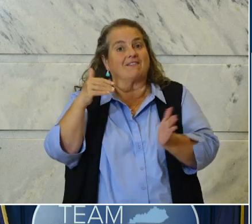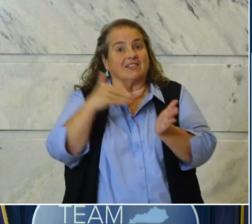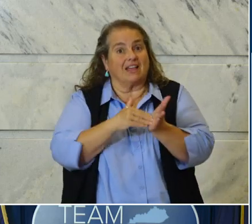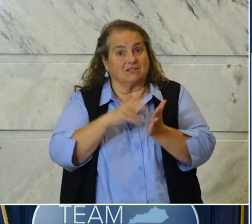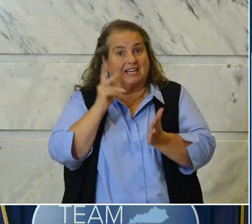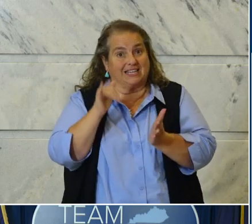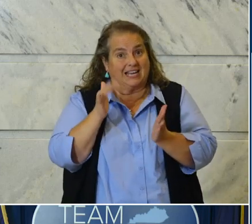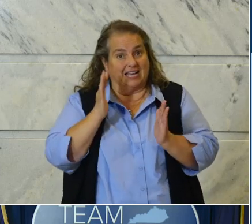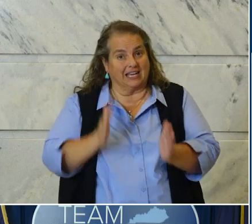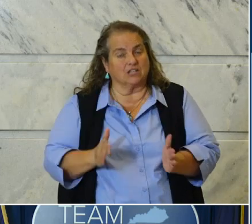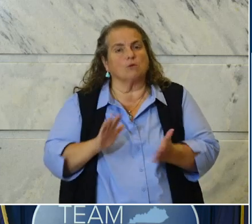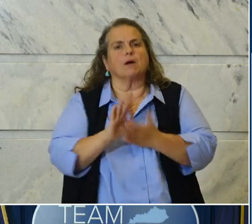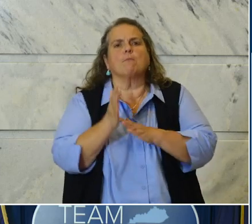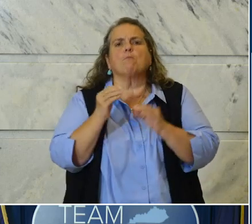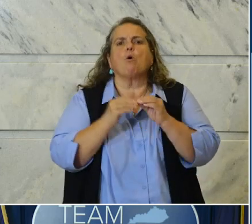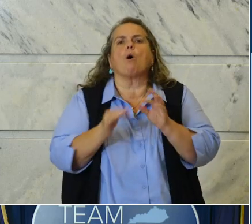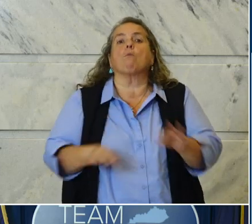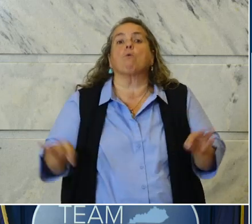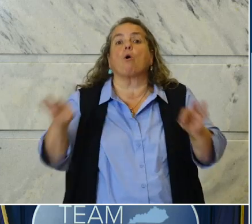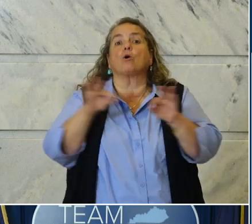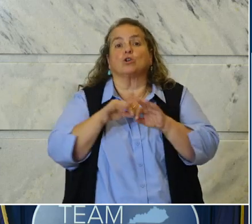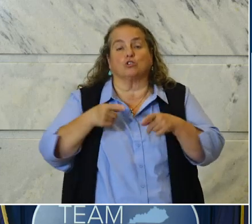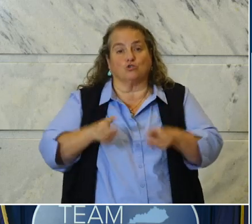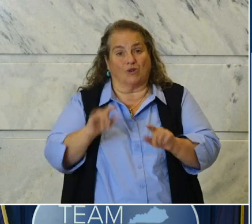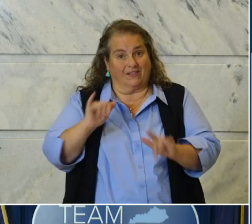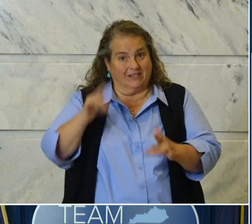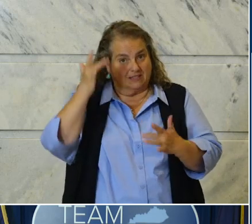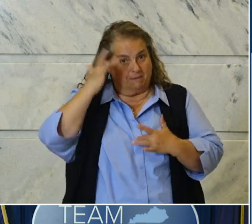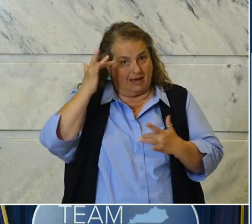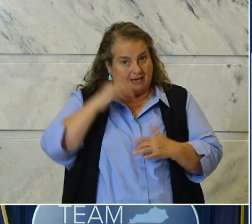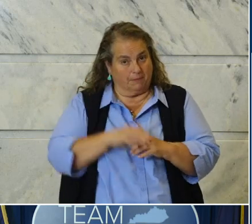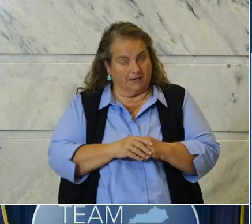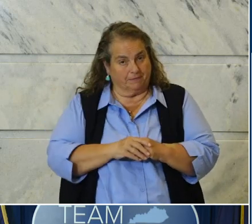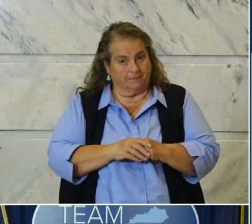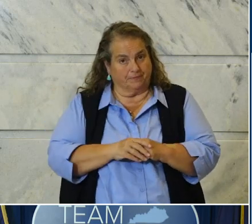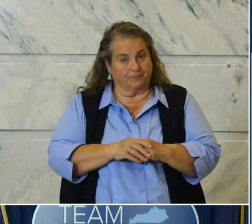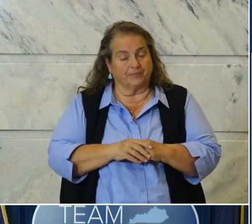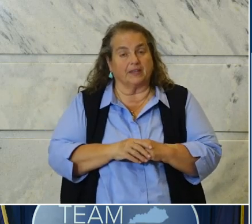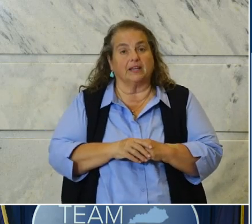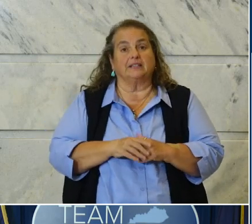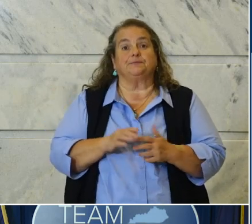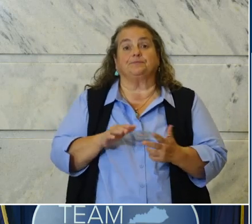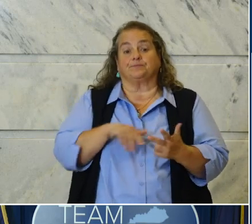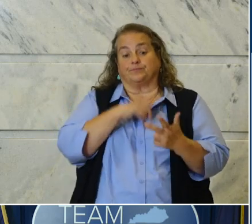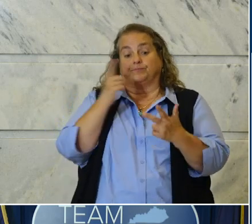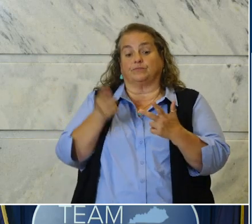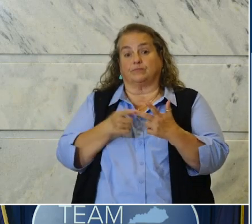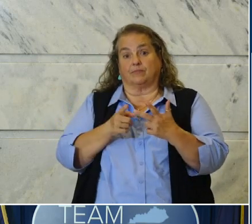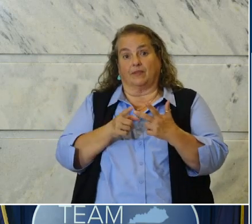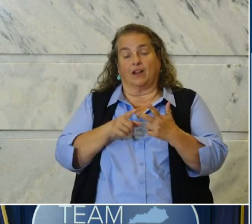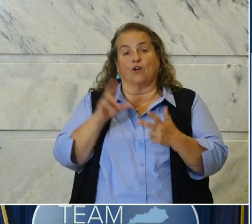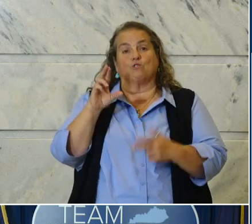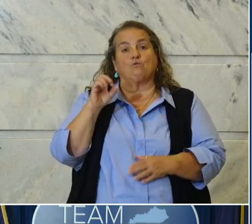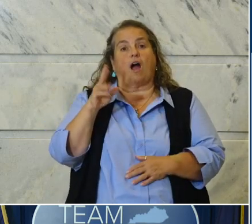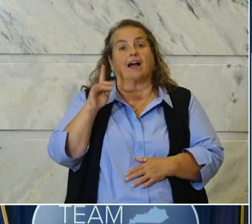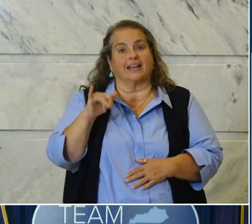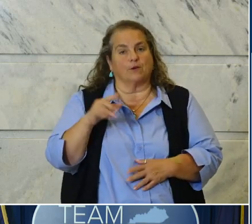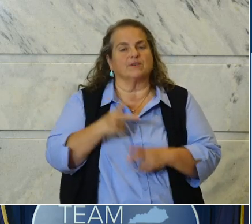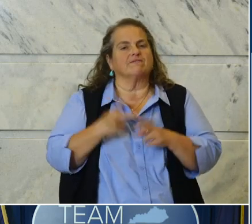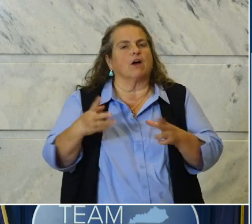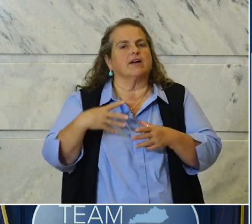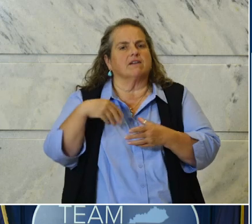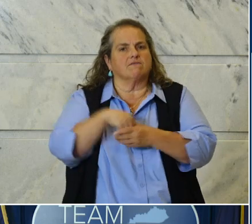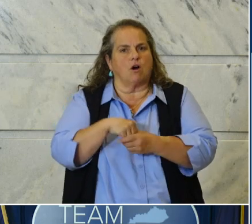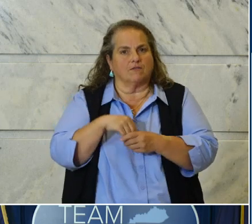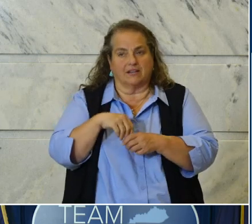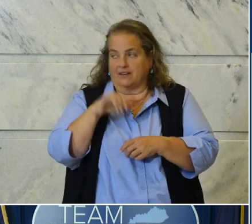and has become more important than ever during this pandemic. Next one is one that I know Rocky was involved in. Rocky,